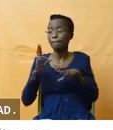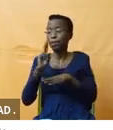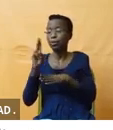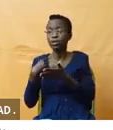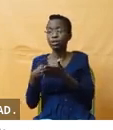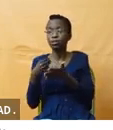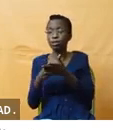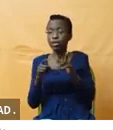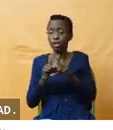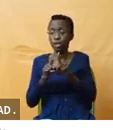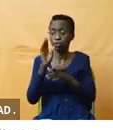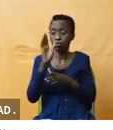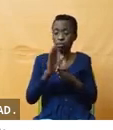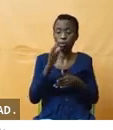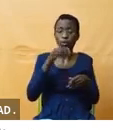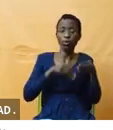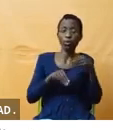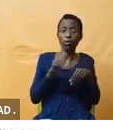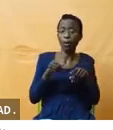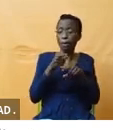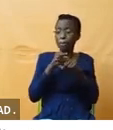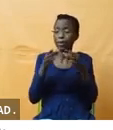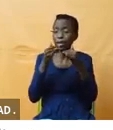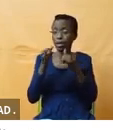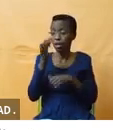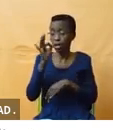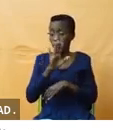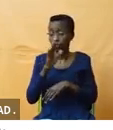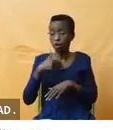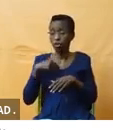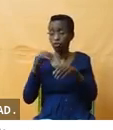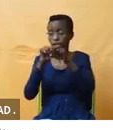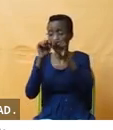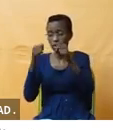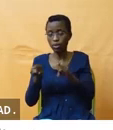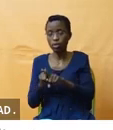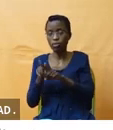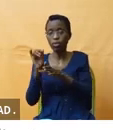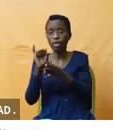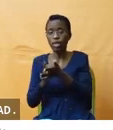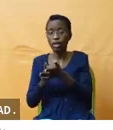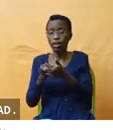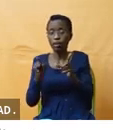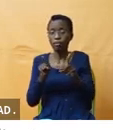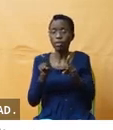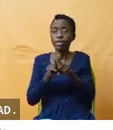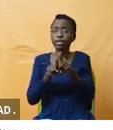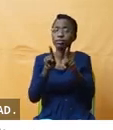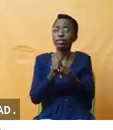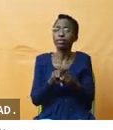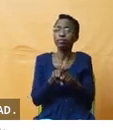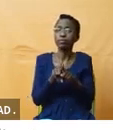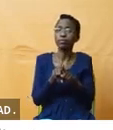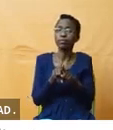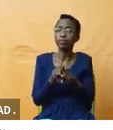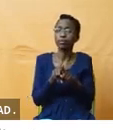reducing issues of corruption. But now if you have a system like that, but also misappropriating or appropriating issue